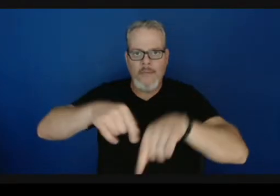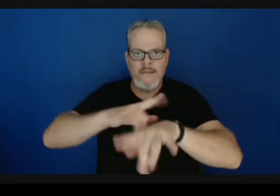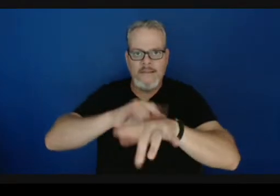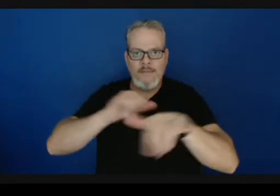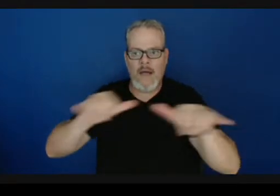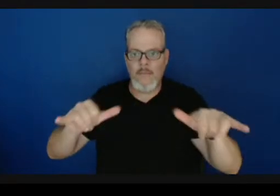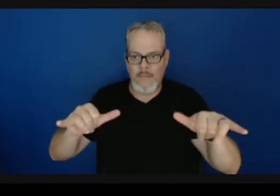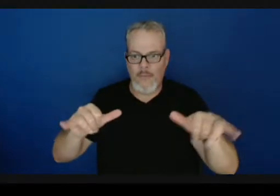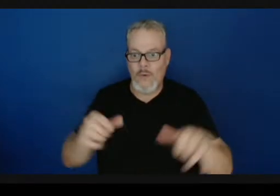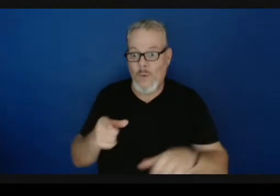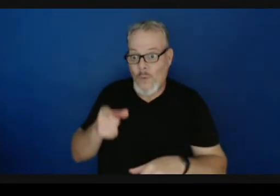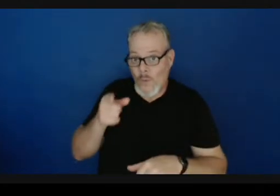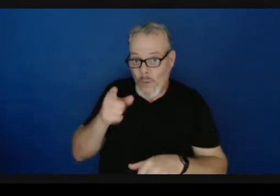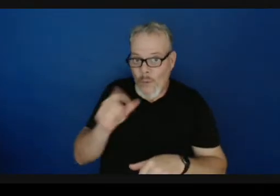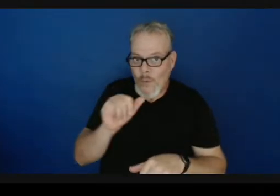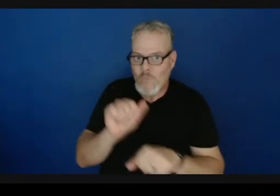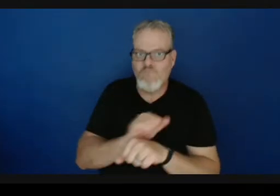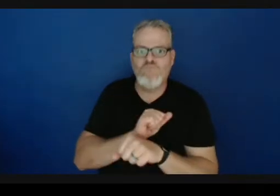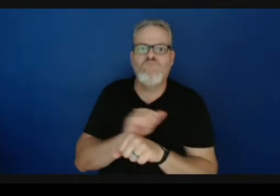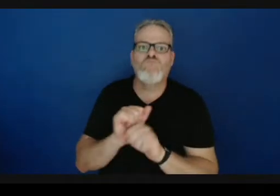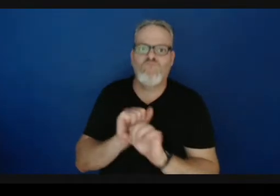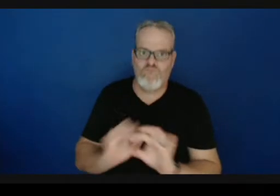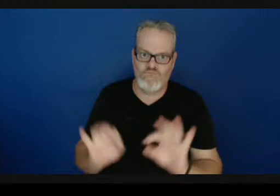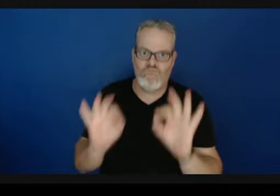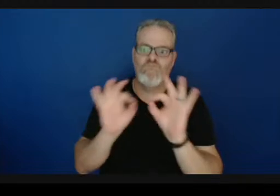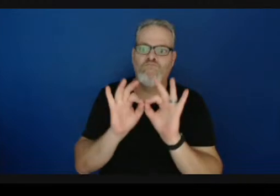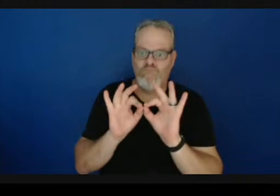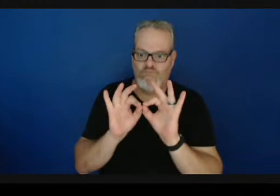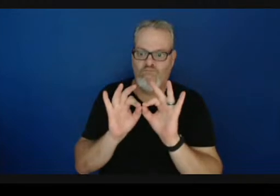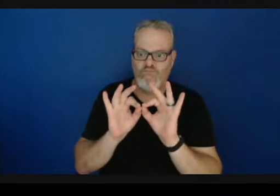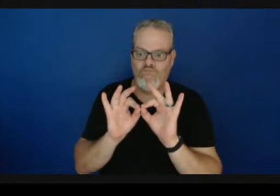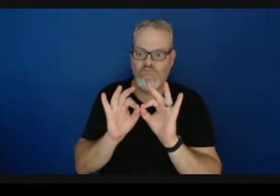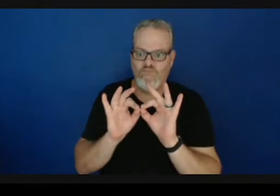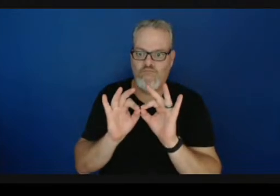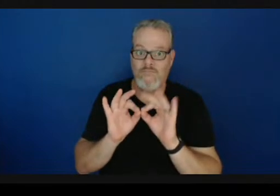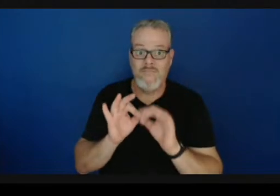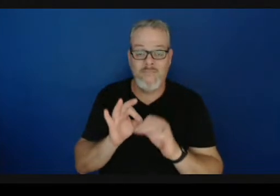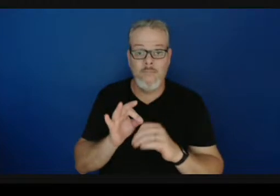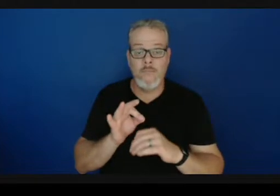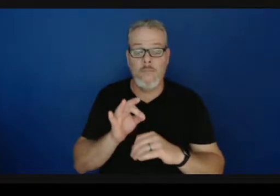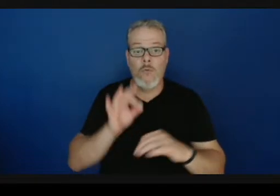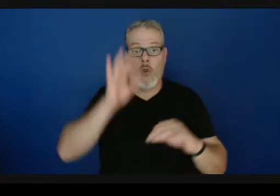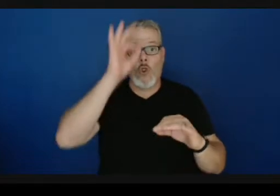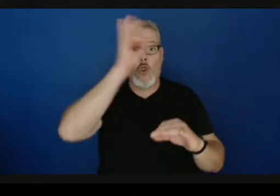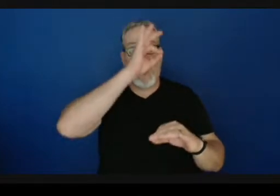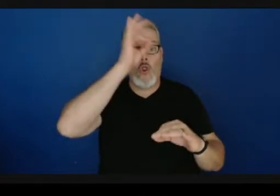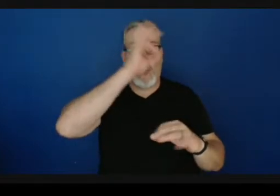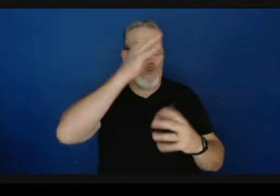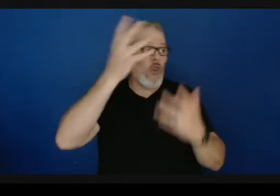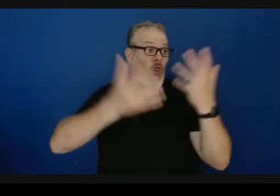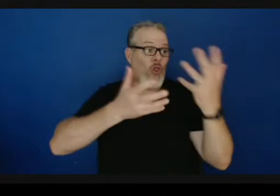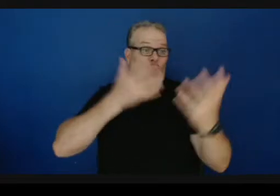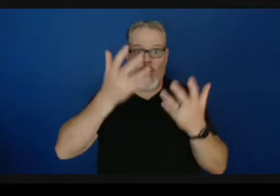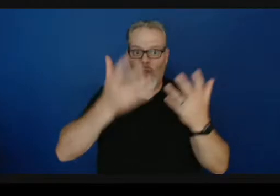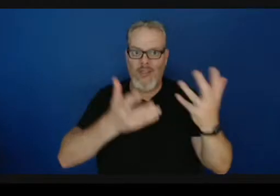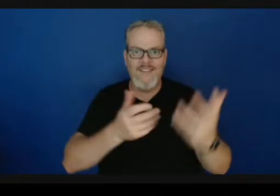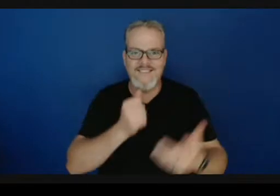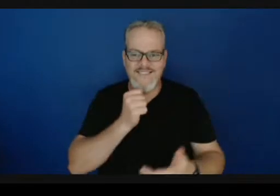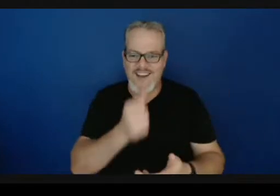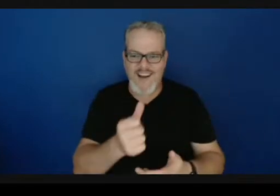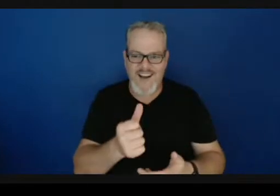actually matters, right? From hindsight. And this was not hidden. None of these conclusions are hidden at the time that we were going through